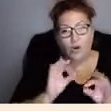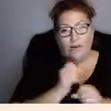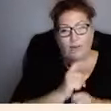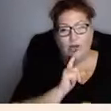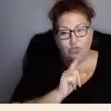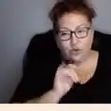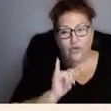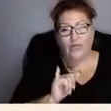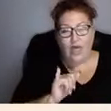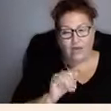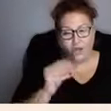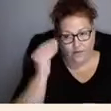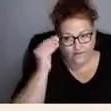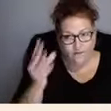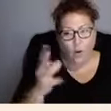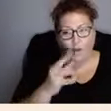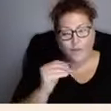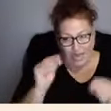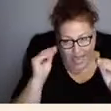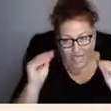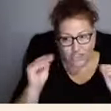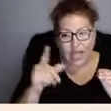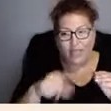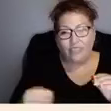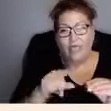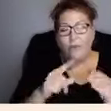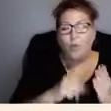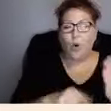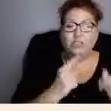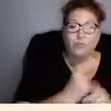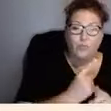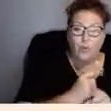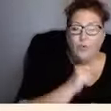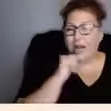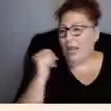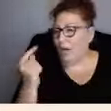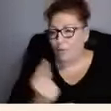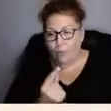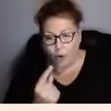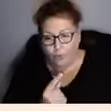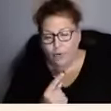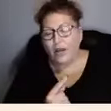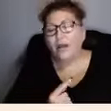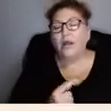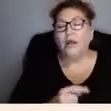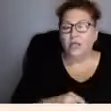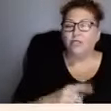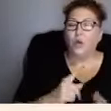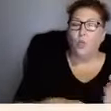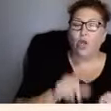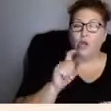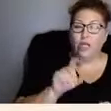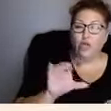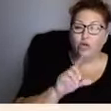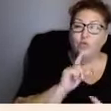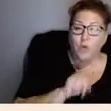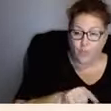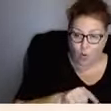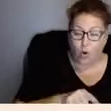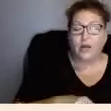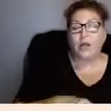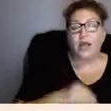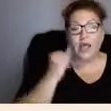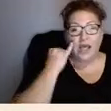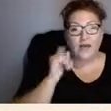informed and educated about what's appropriate and inappropriate, as well as what they need to do to report. And if the individual is not in